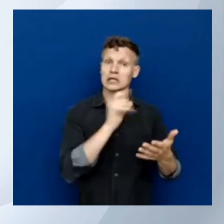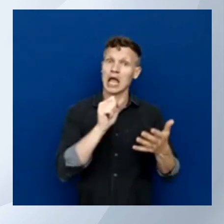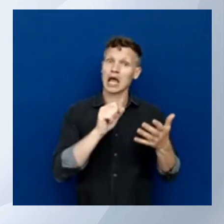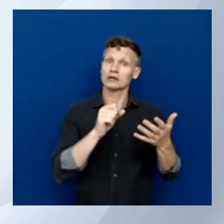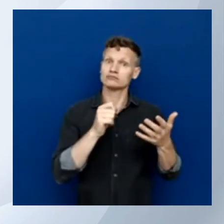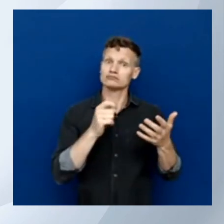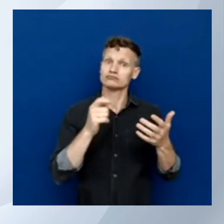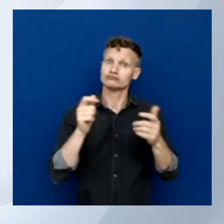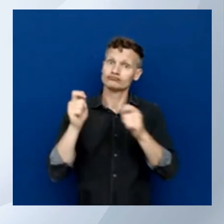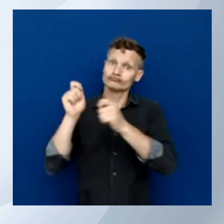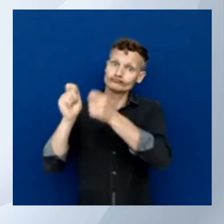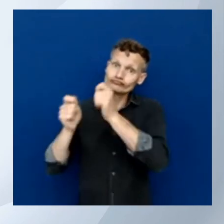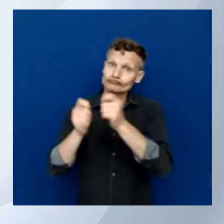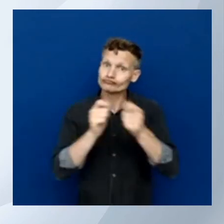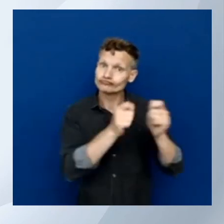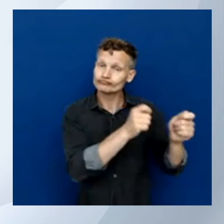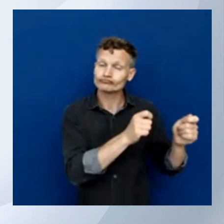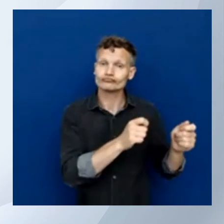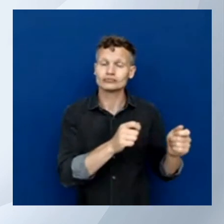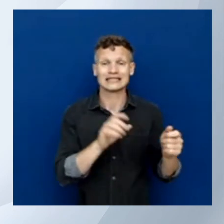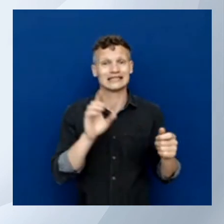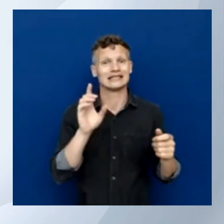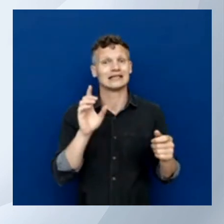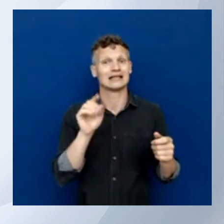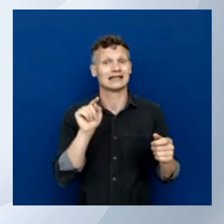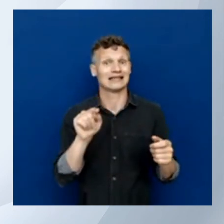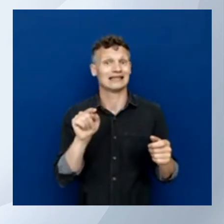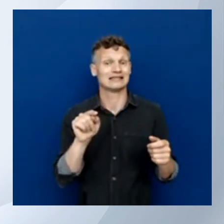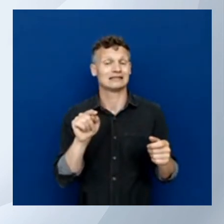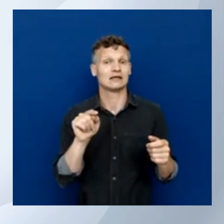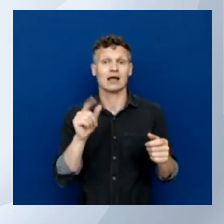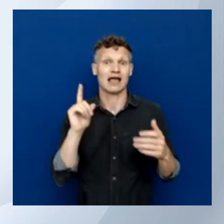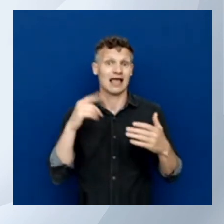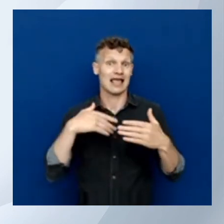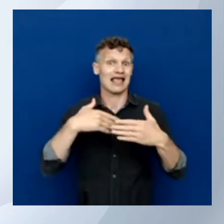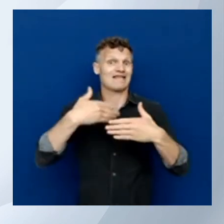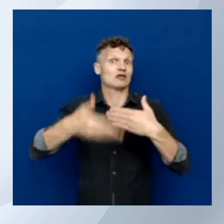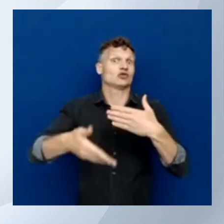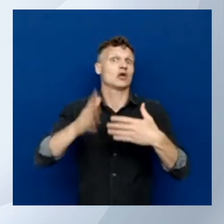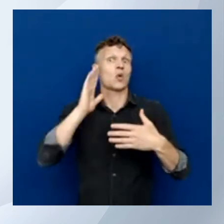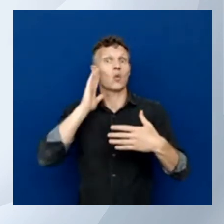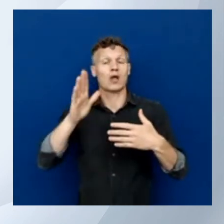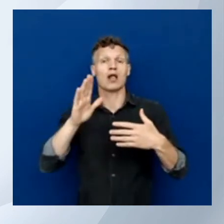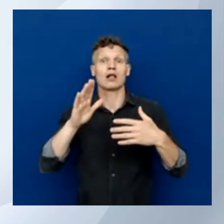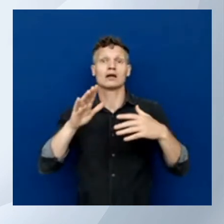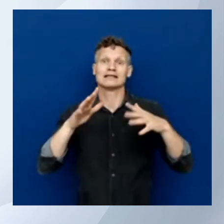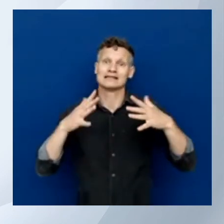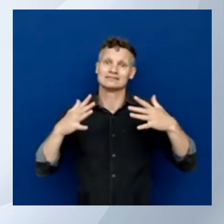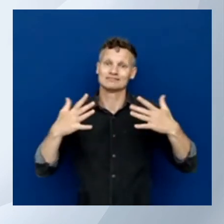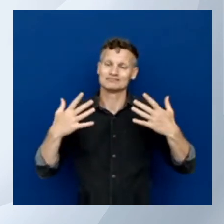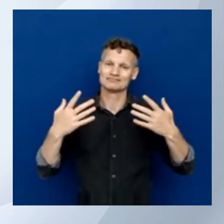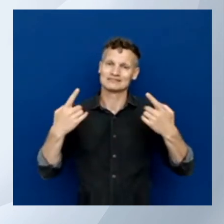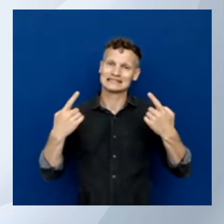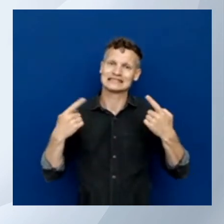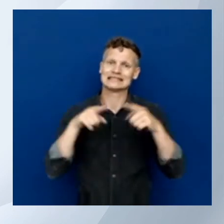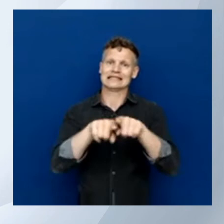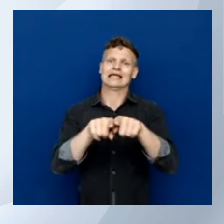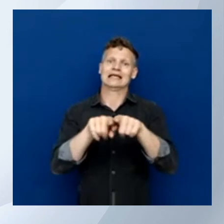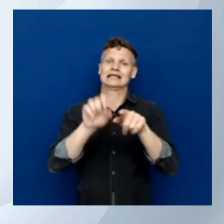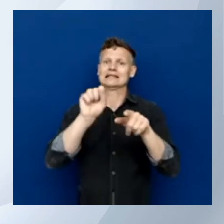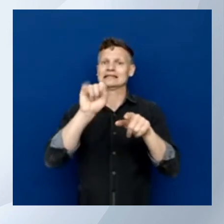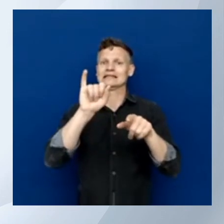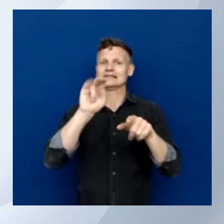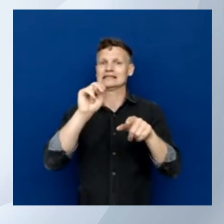instance that is replicated, and eventually that will all get synced up, which is really impressive. And for an application of the kind